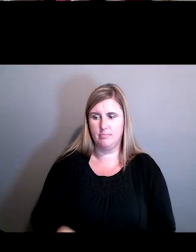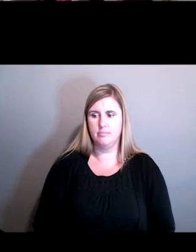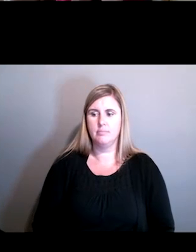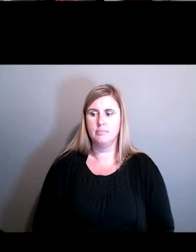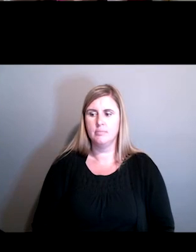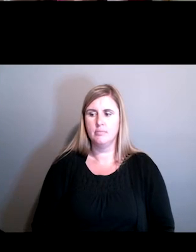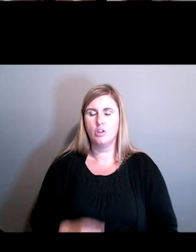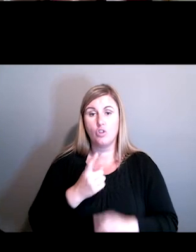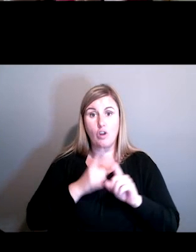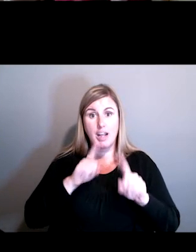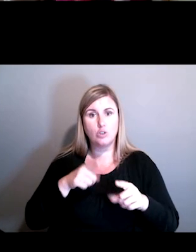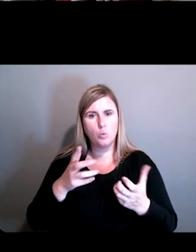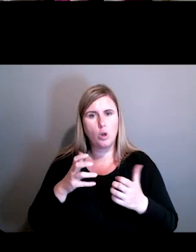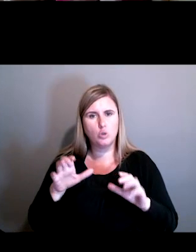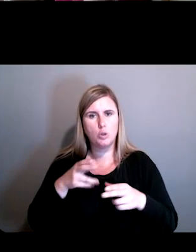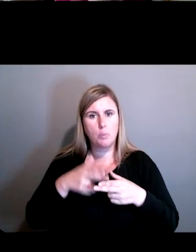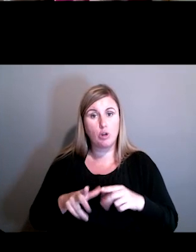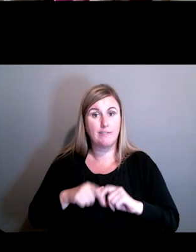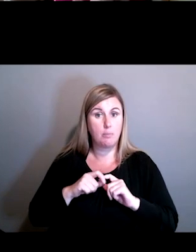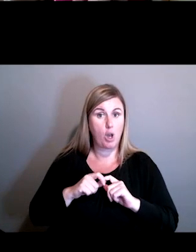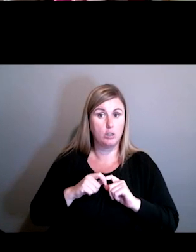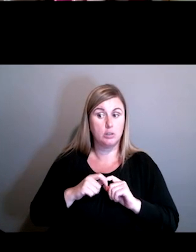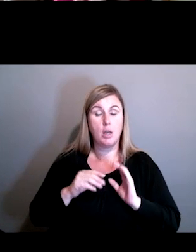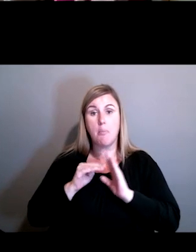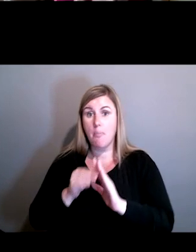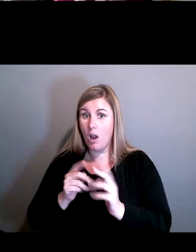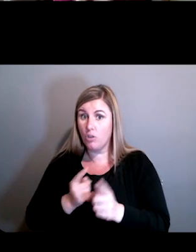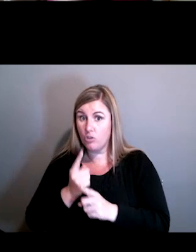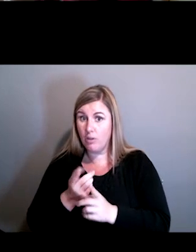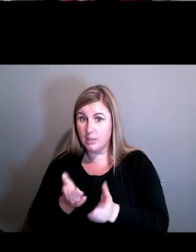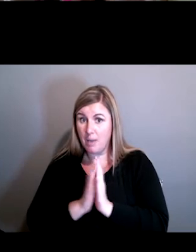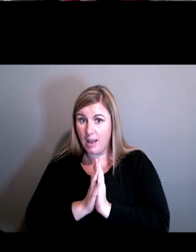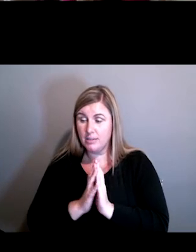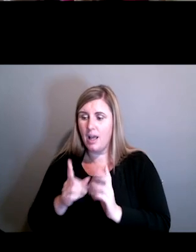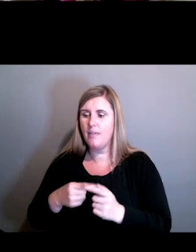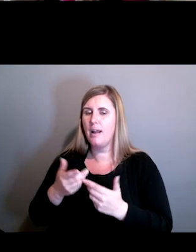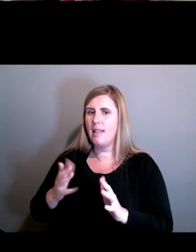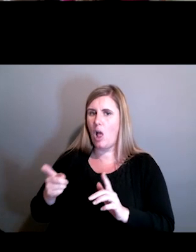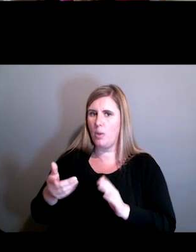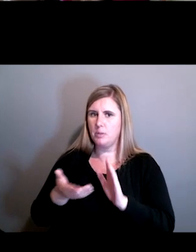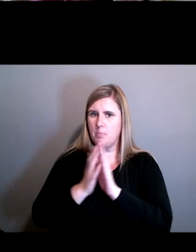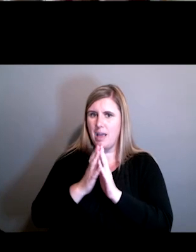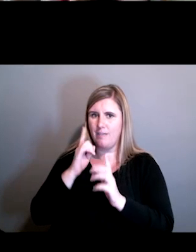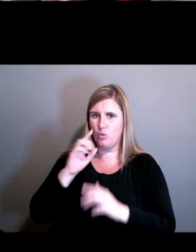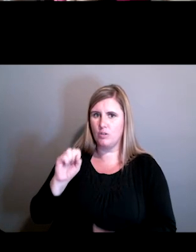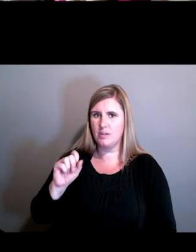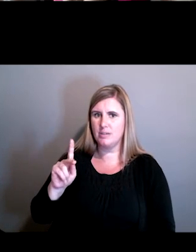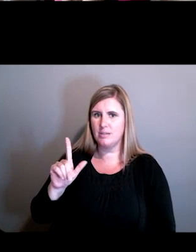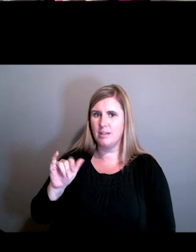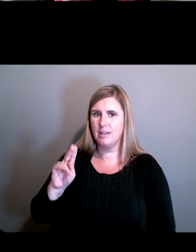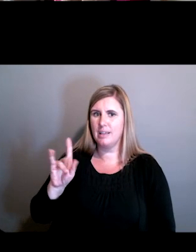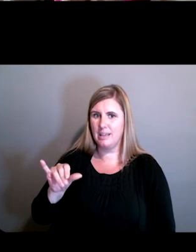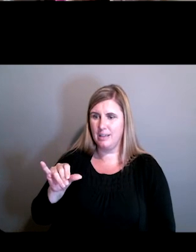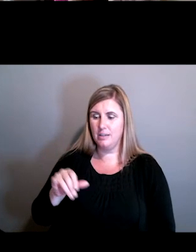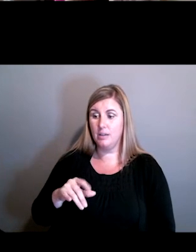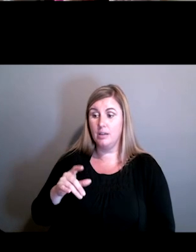pause, model the correct mand, and allow them to mand for Slinky. Having it going away is just taking away all the